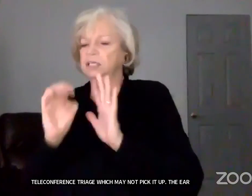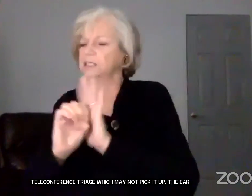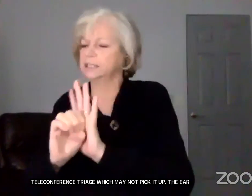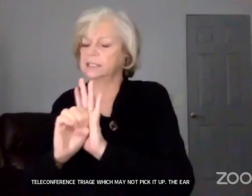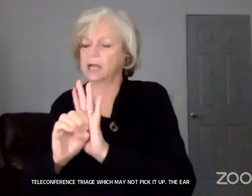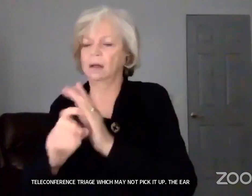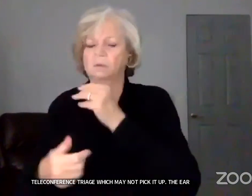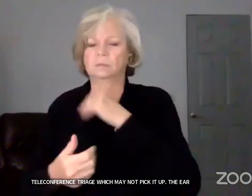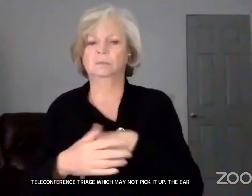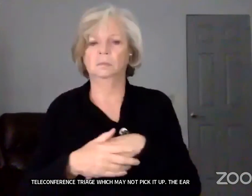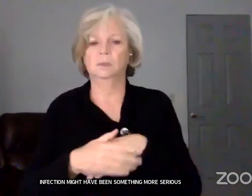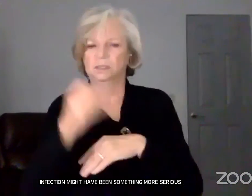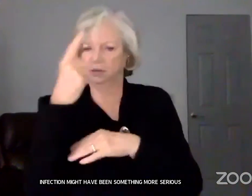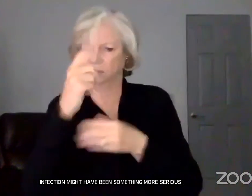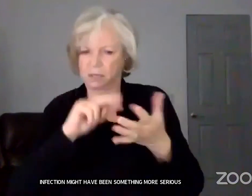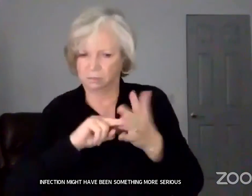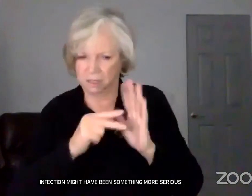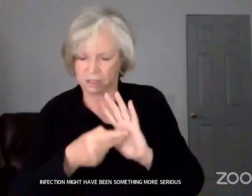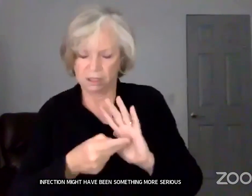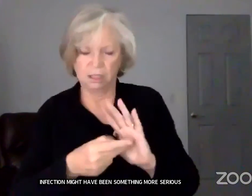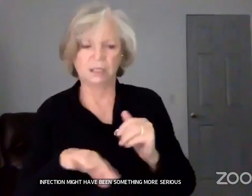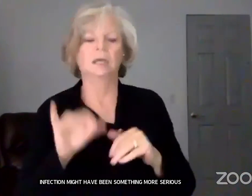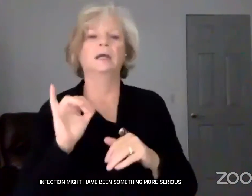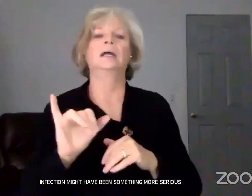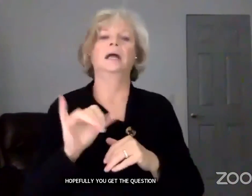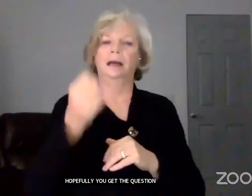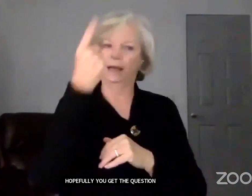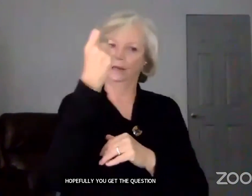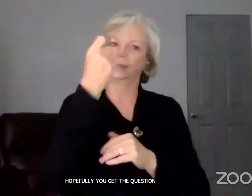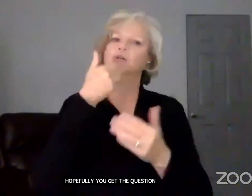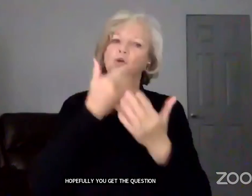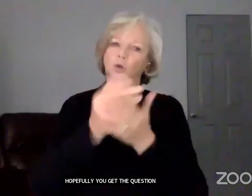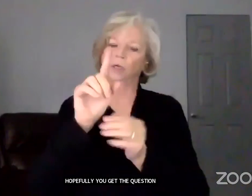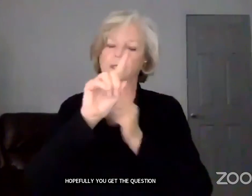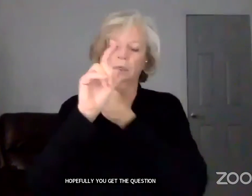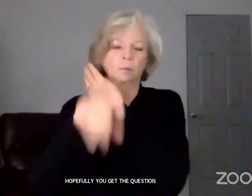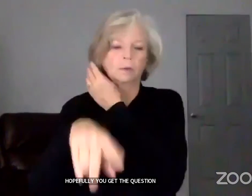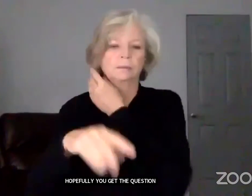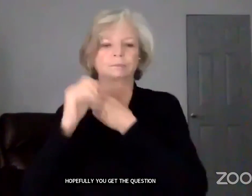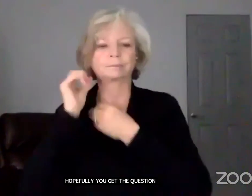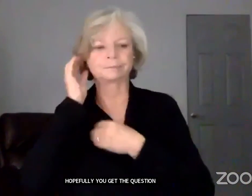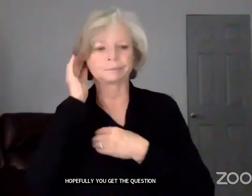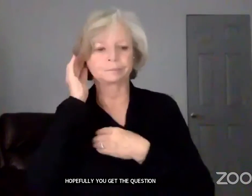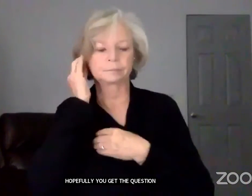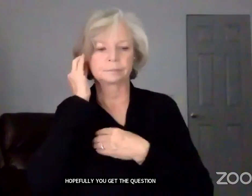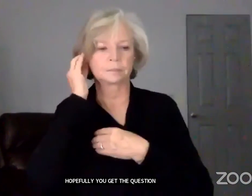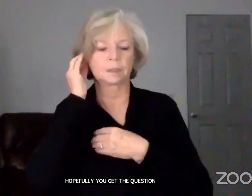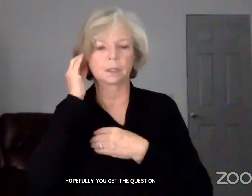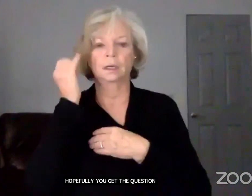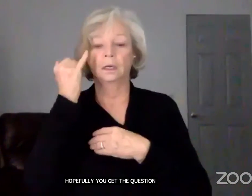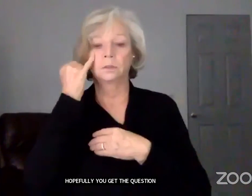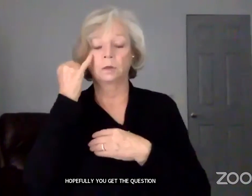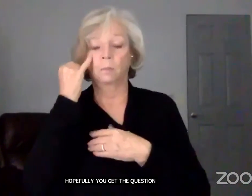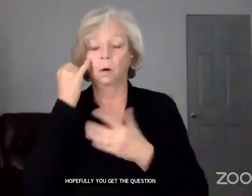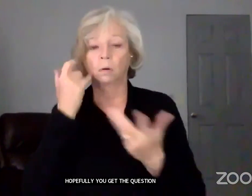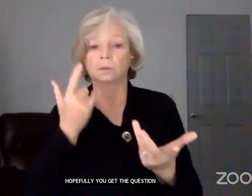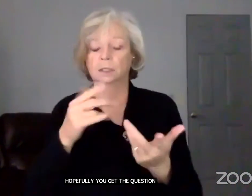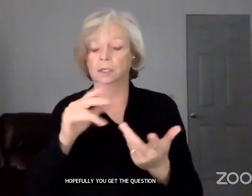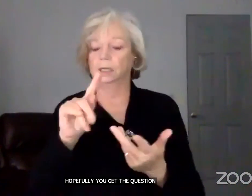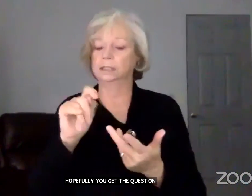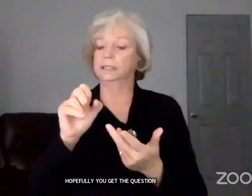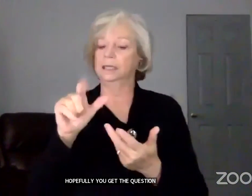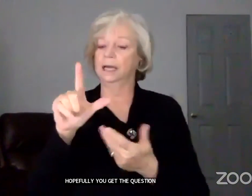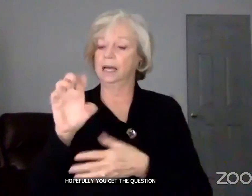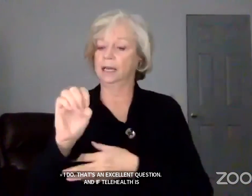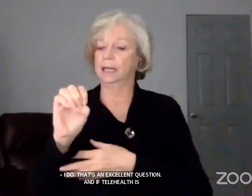get the question. I do. Thank you. That is an excellent question. And if telehealth is involved, that means that a person